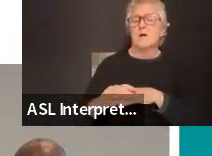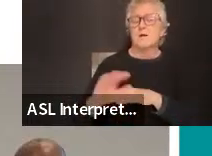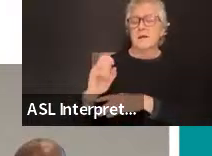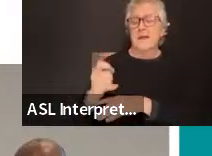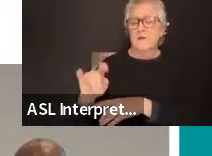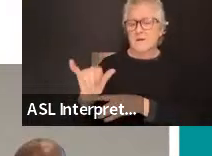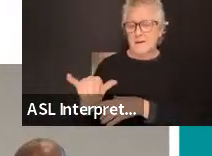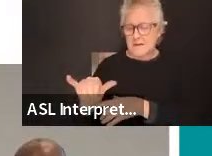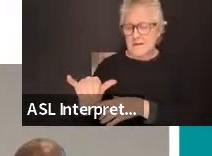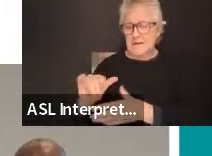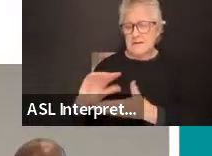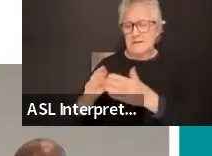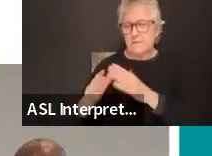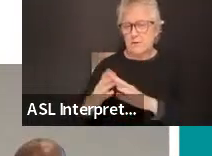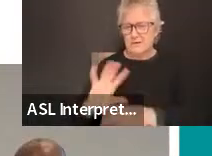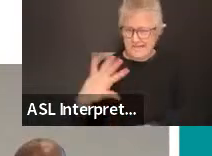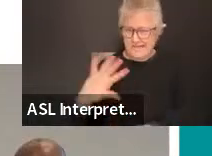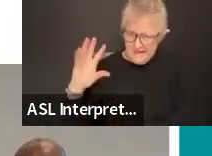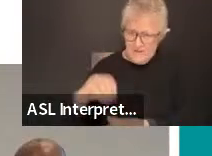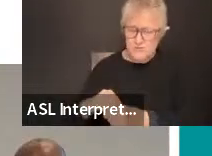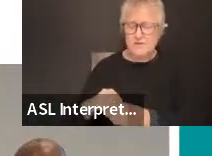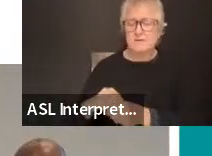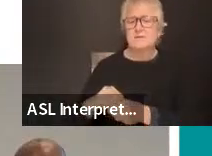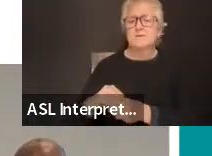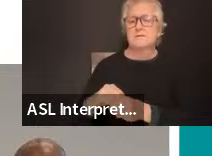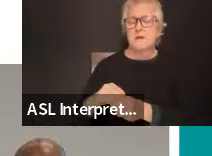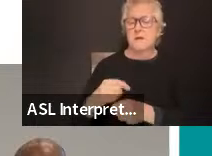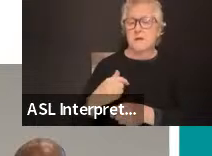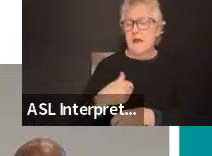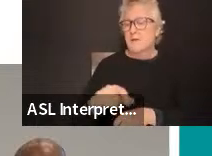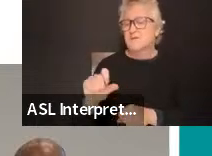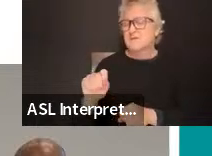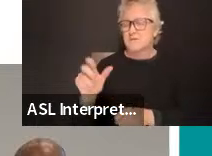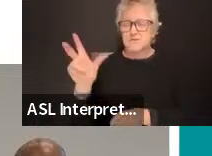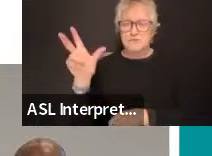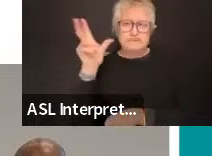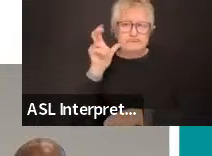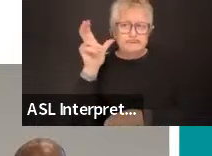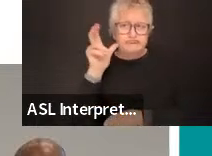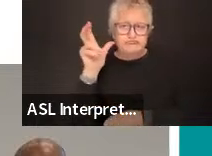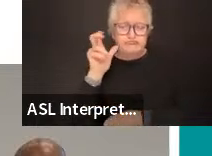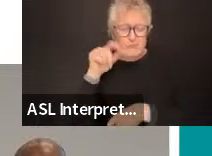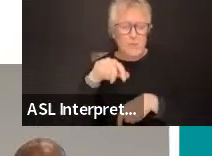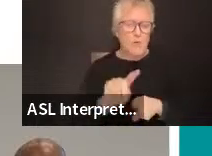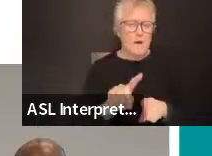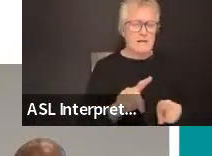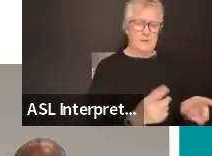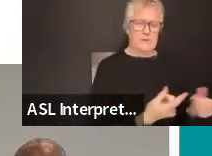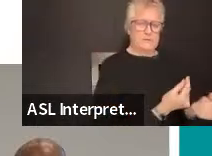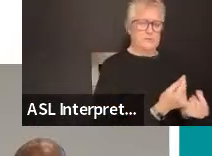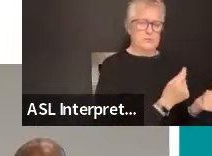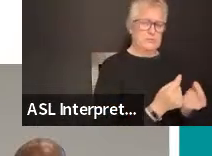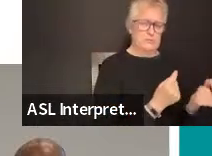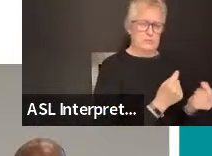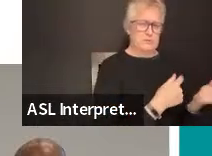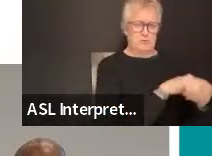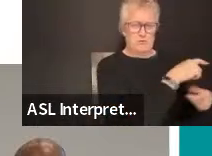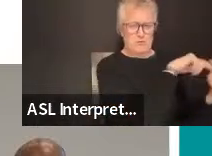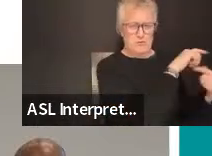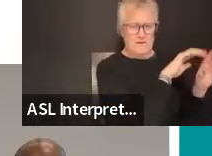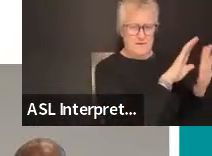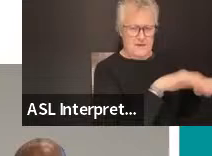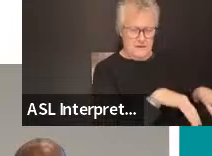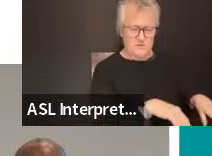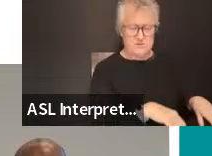And I was able to listen in while I was doing some other things around the house. And it was very interesting as